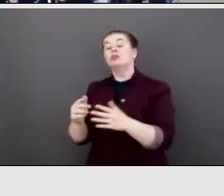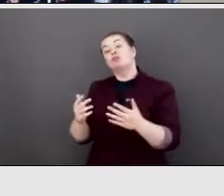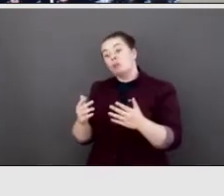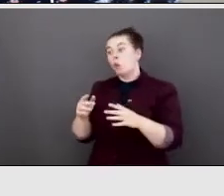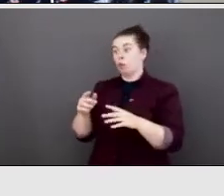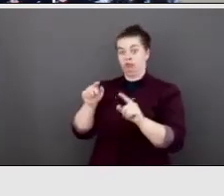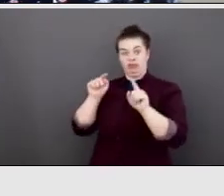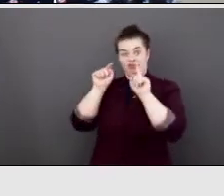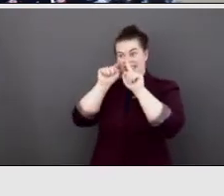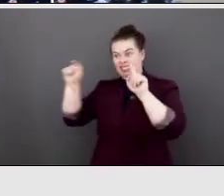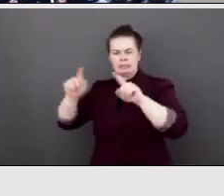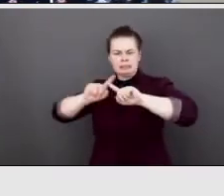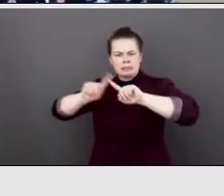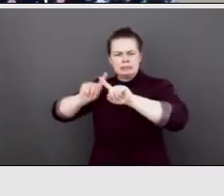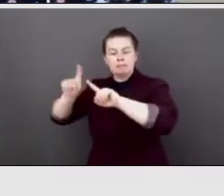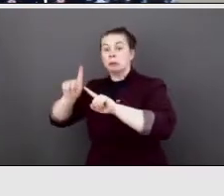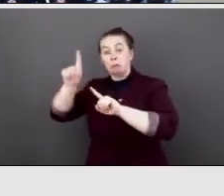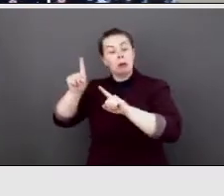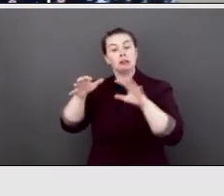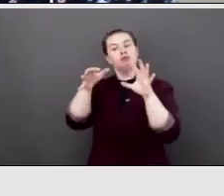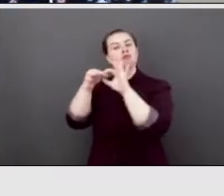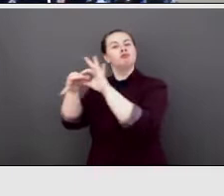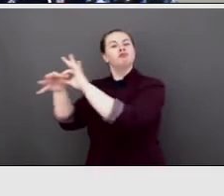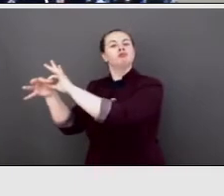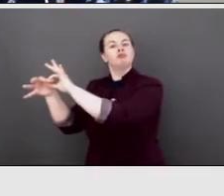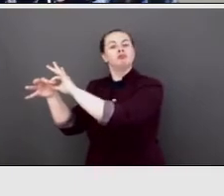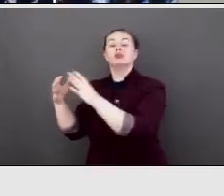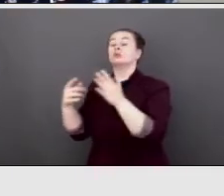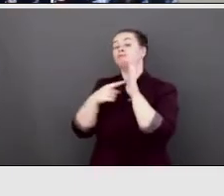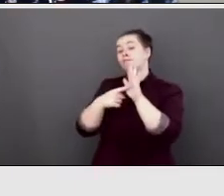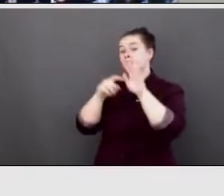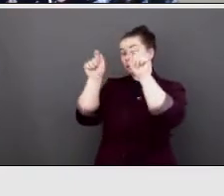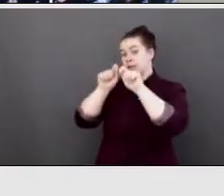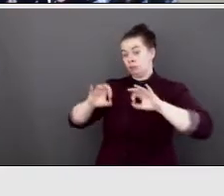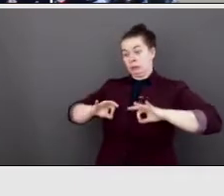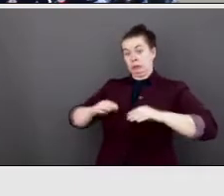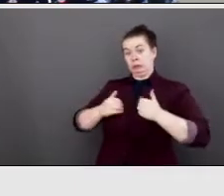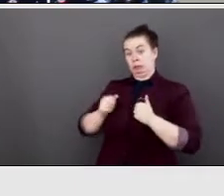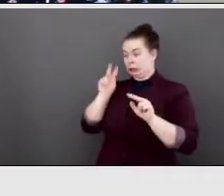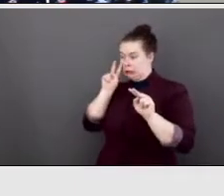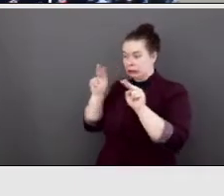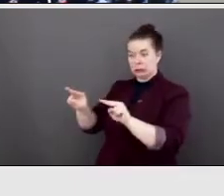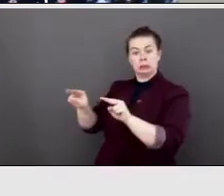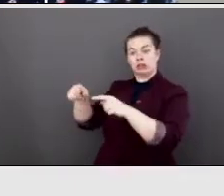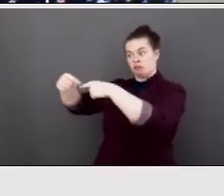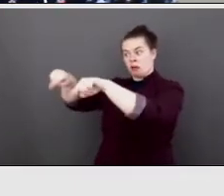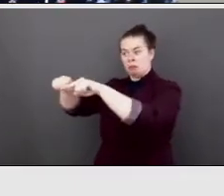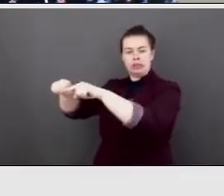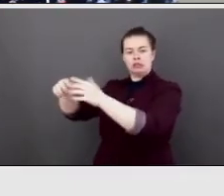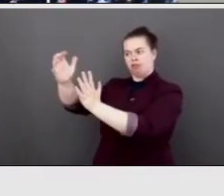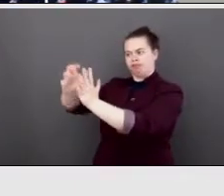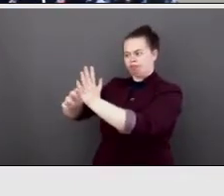at the different levels are self-governing, they still interact with each other. For example, the Federal Ministry of Health can object